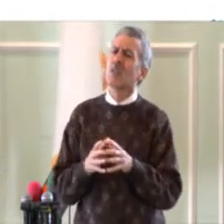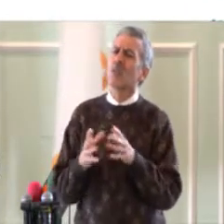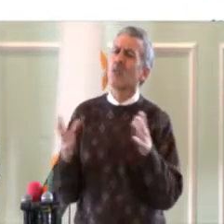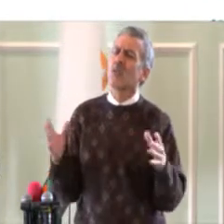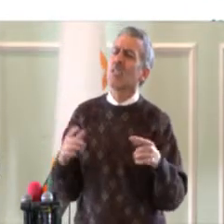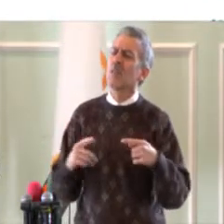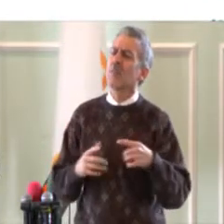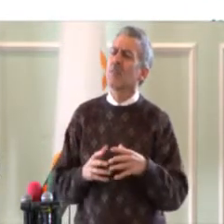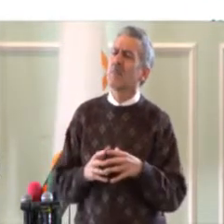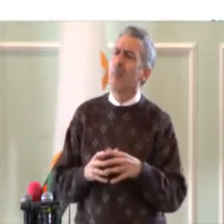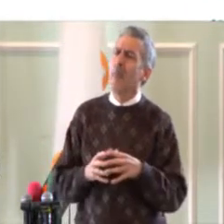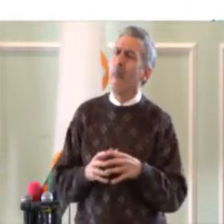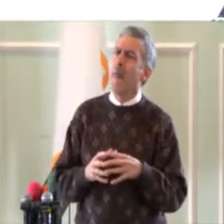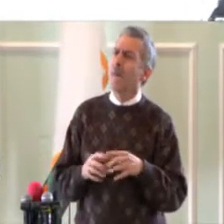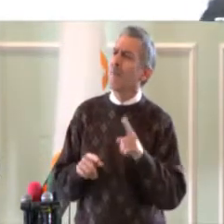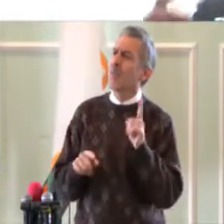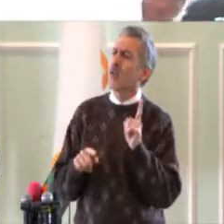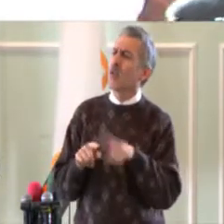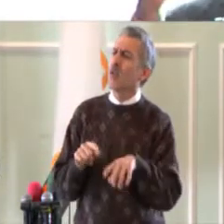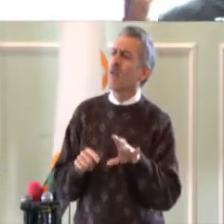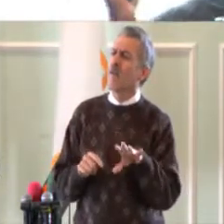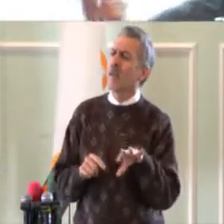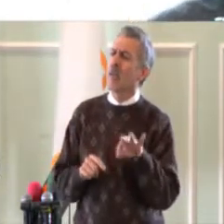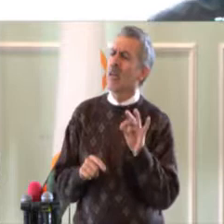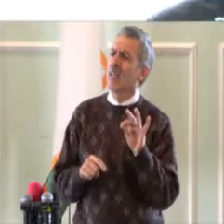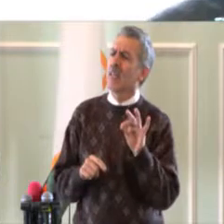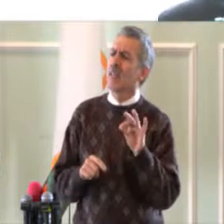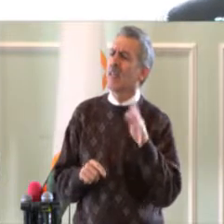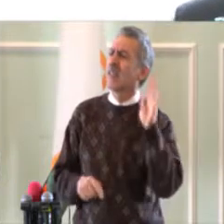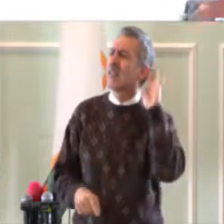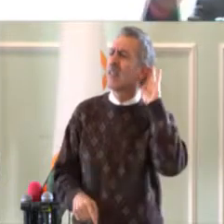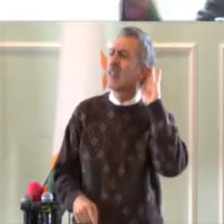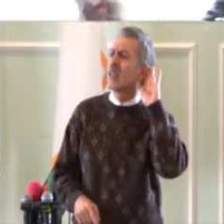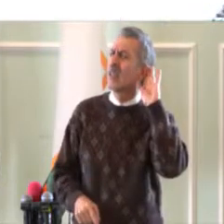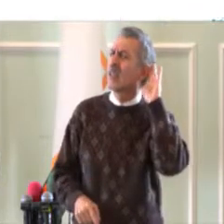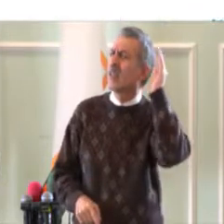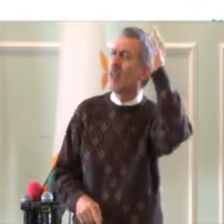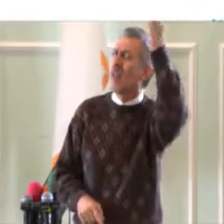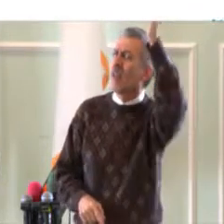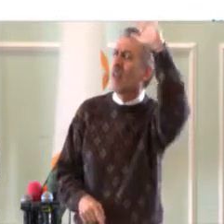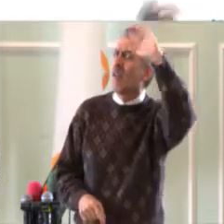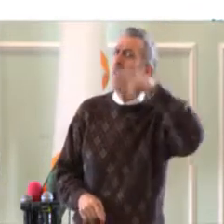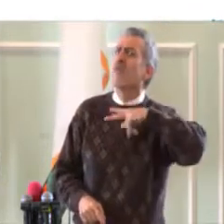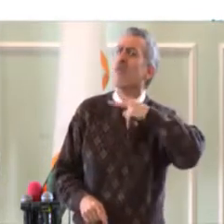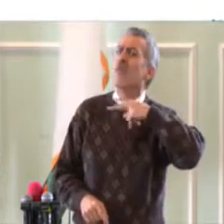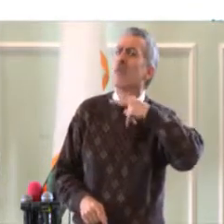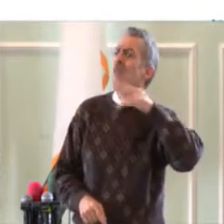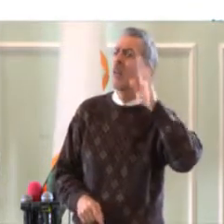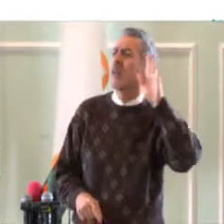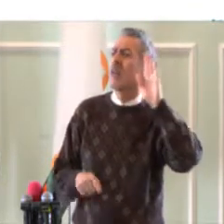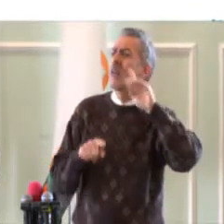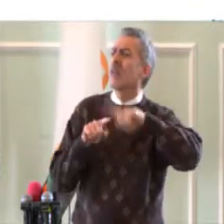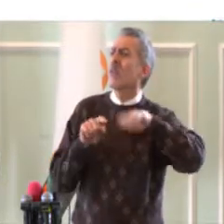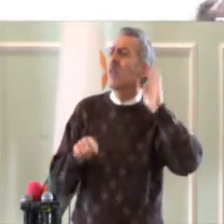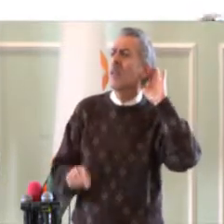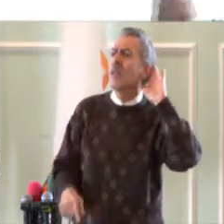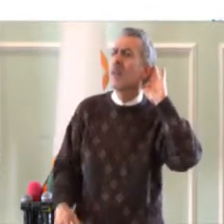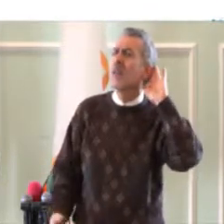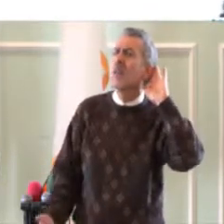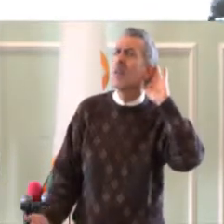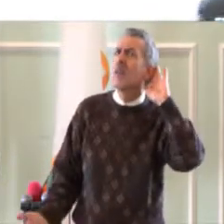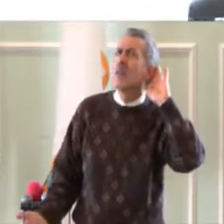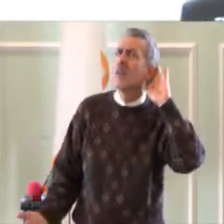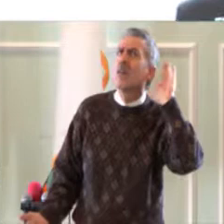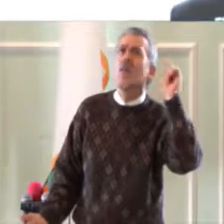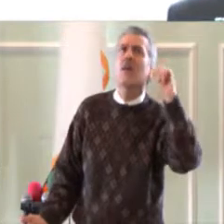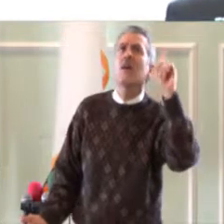deep that he couldn't hear the voice of God. He would ask God time and time again, God, where